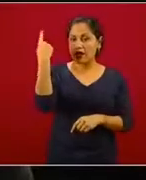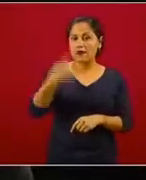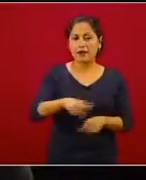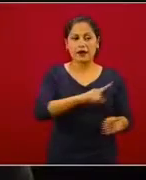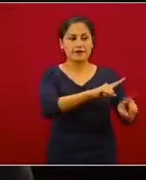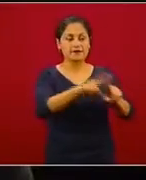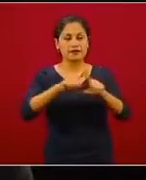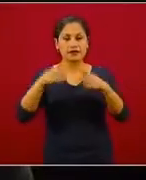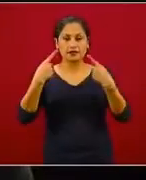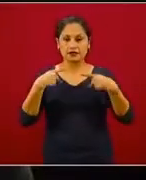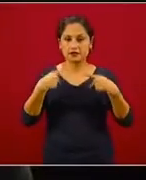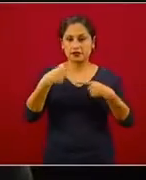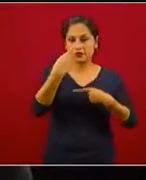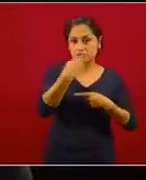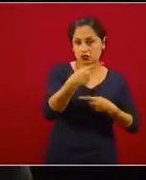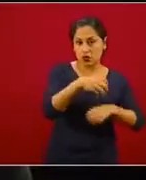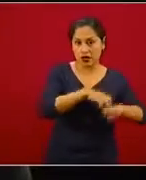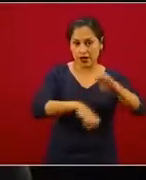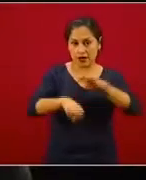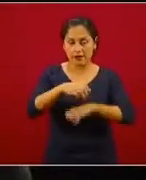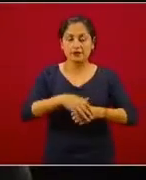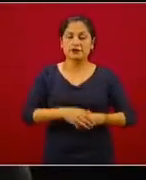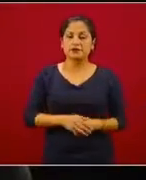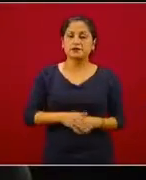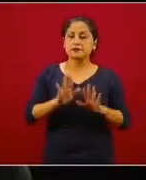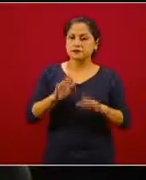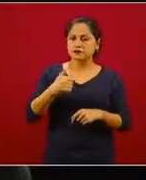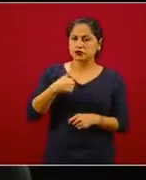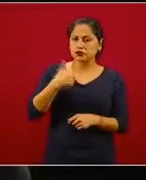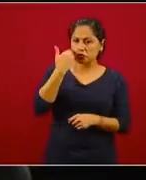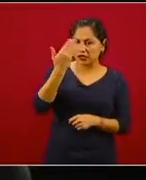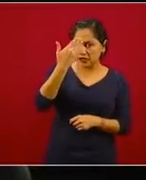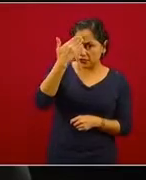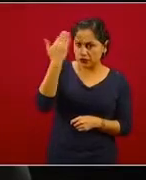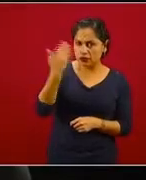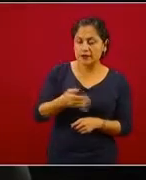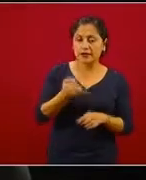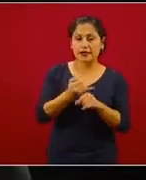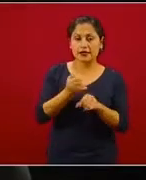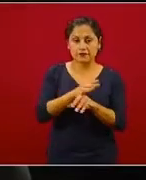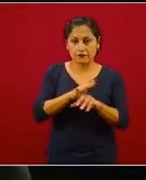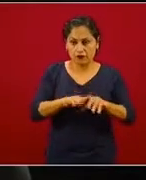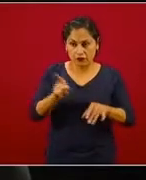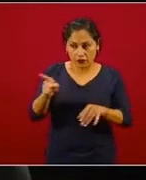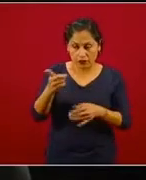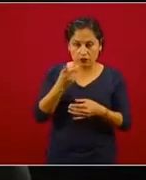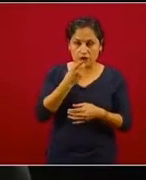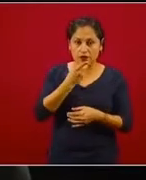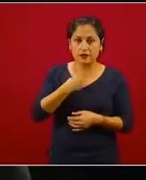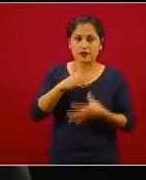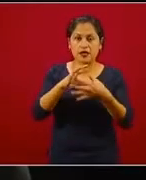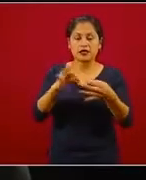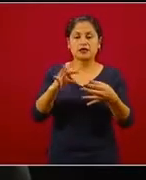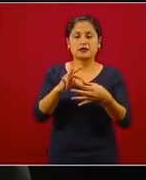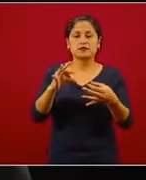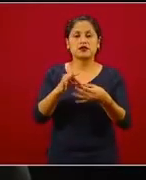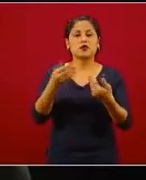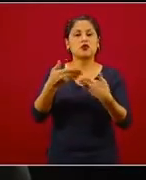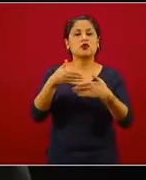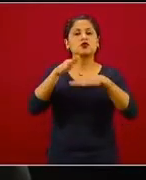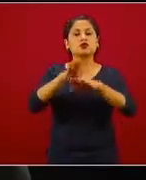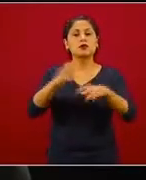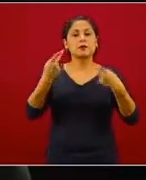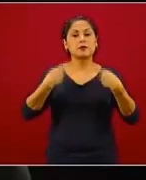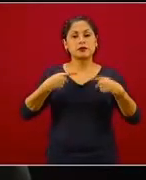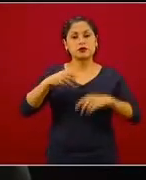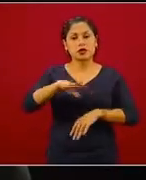us, and especially for the people and those companies. So I'd like to know, in terms of the report